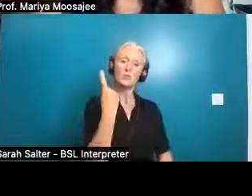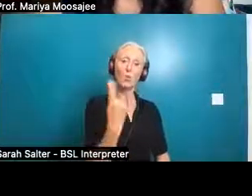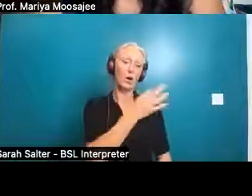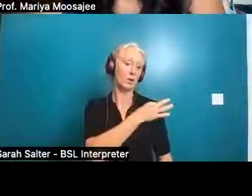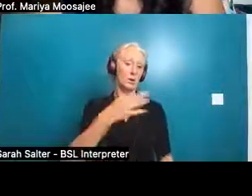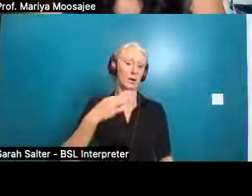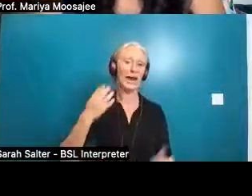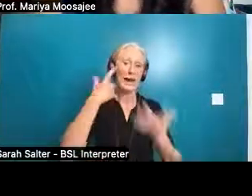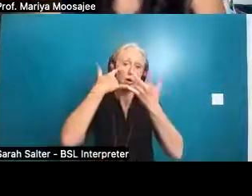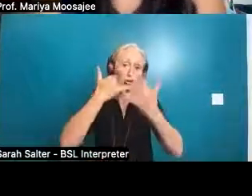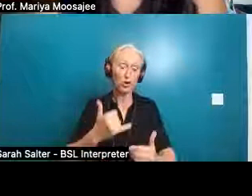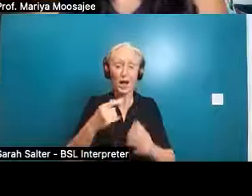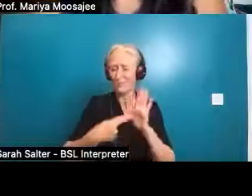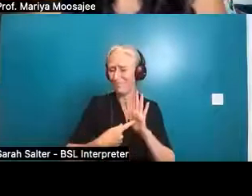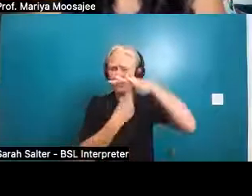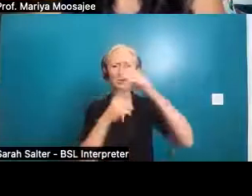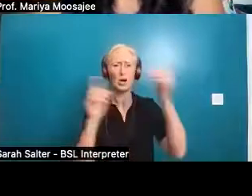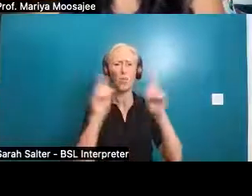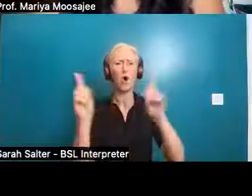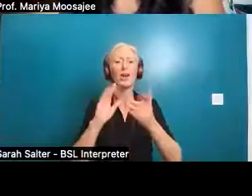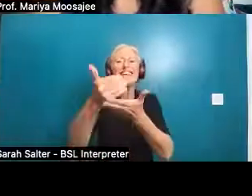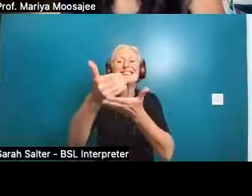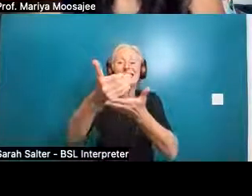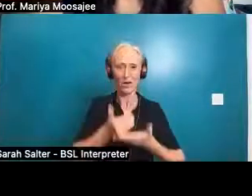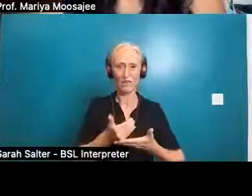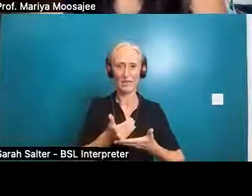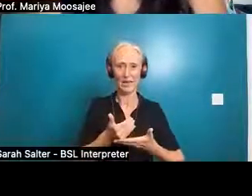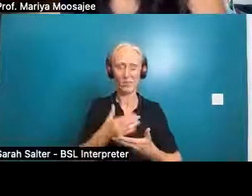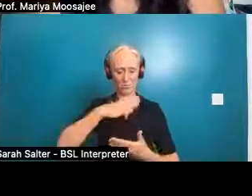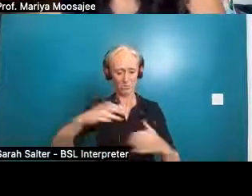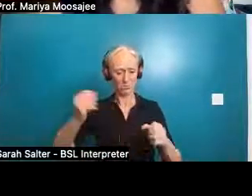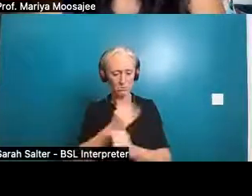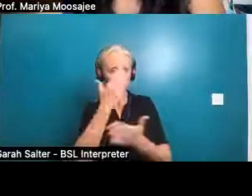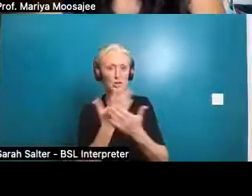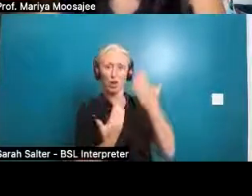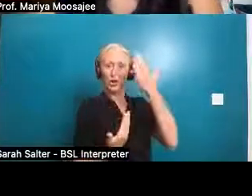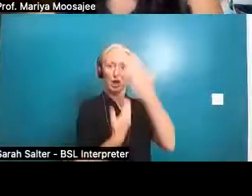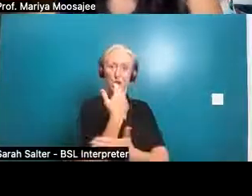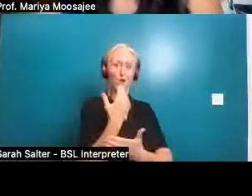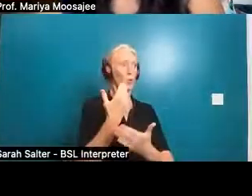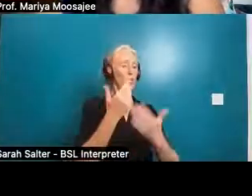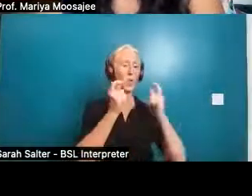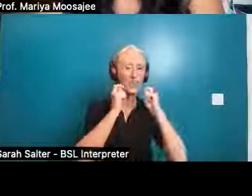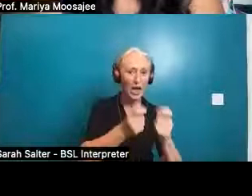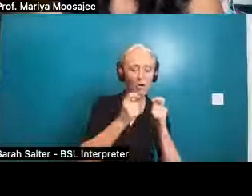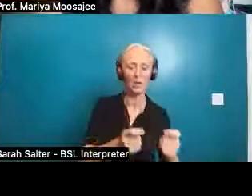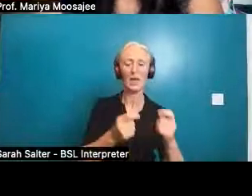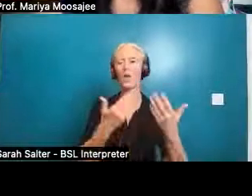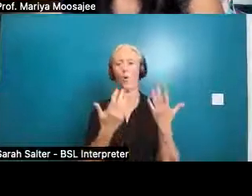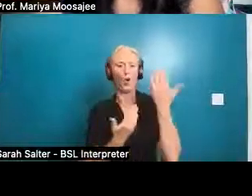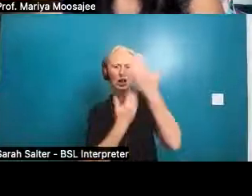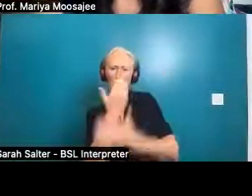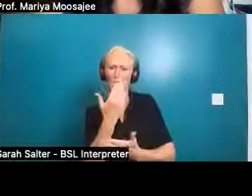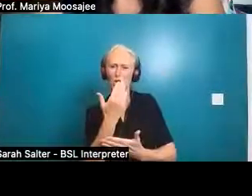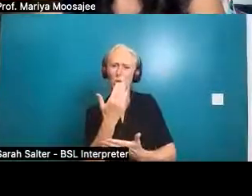about safety. It's checking that that new therapy or surgical technique is safe in general, and it's not going